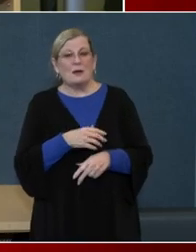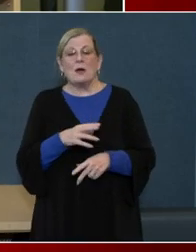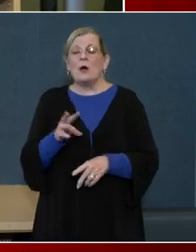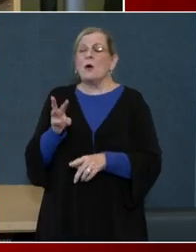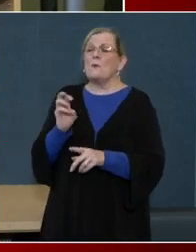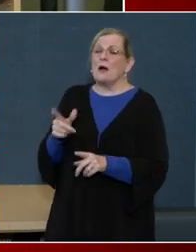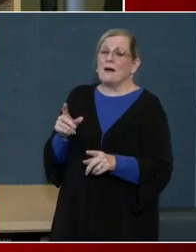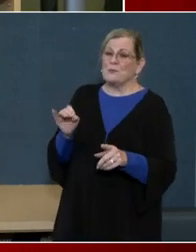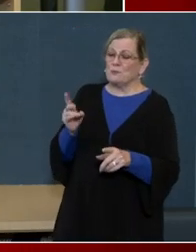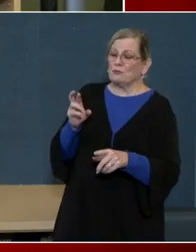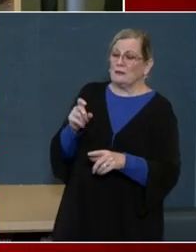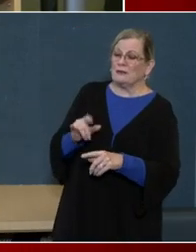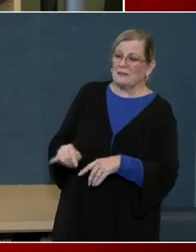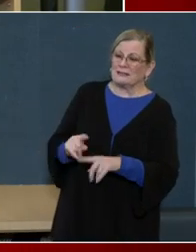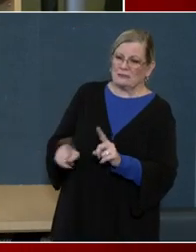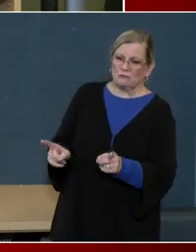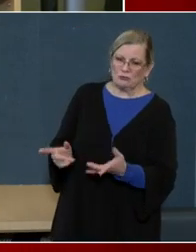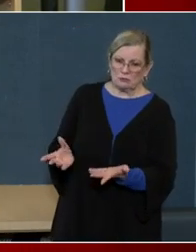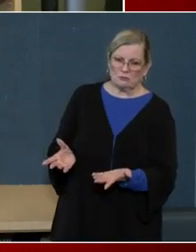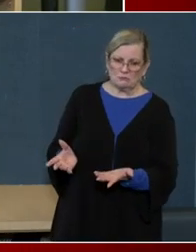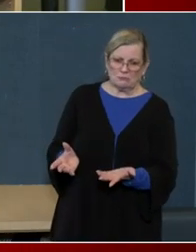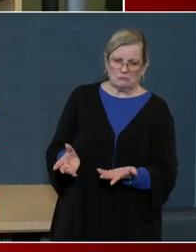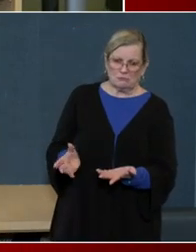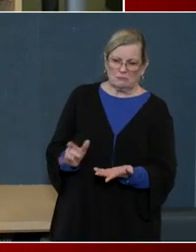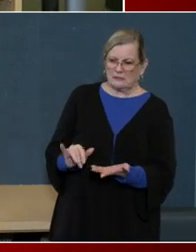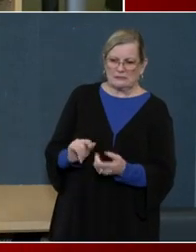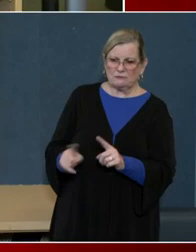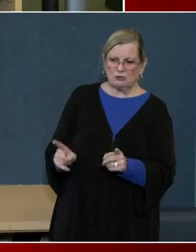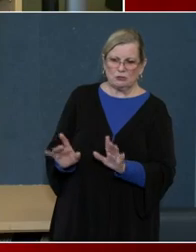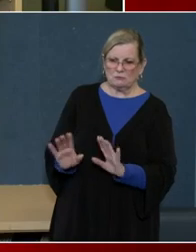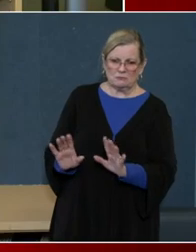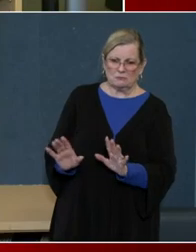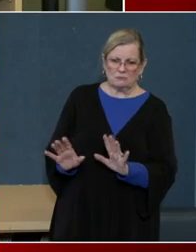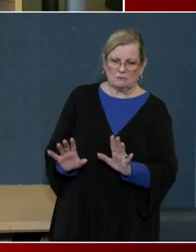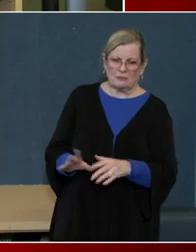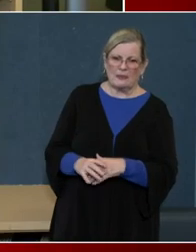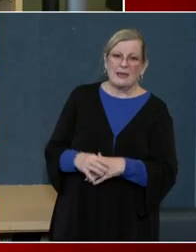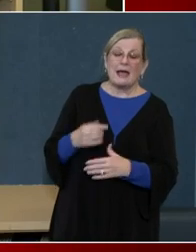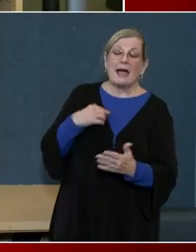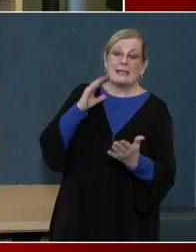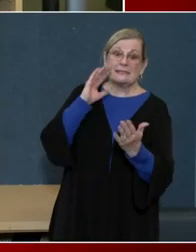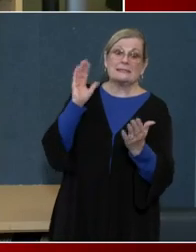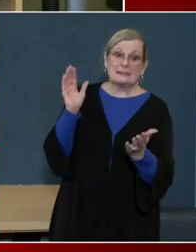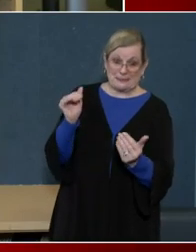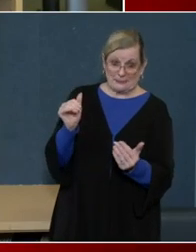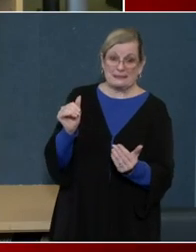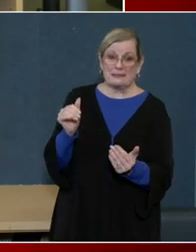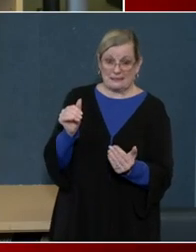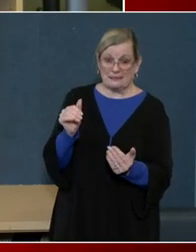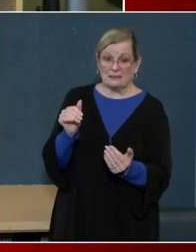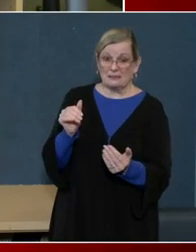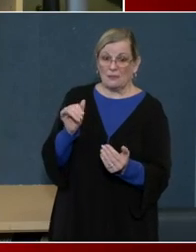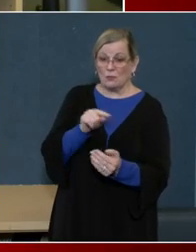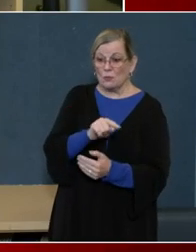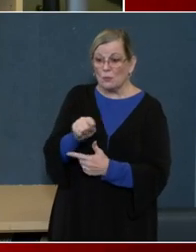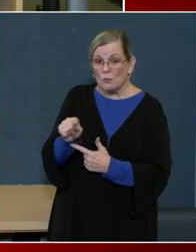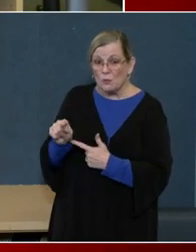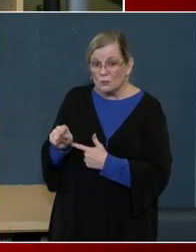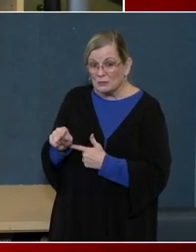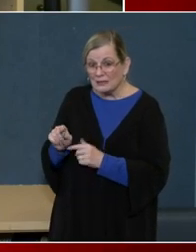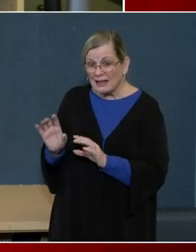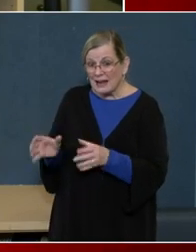for the in-person learning classroom, and the expectation is that those classrooms are being